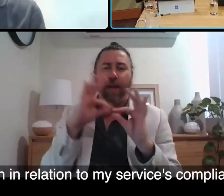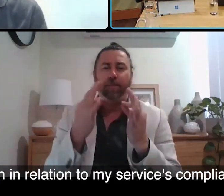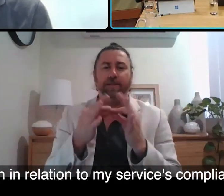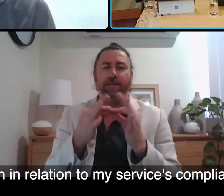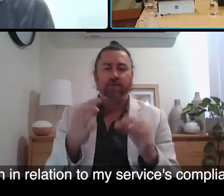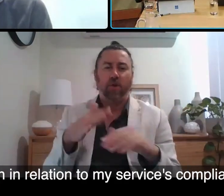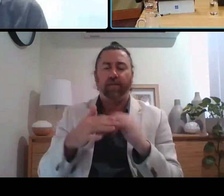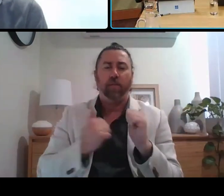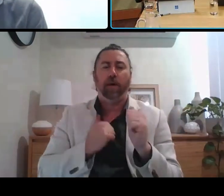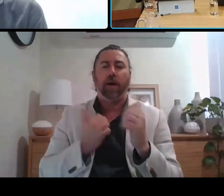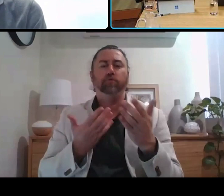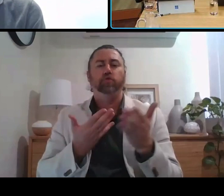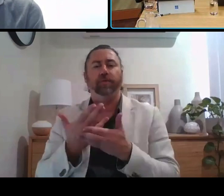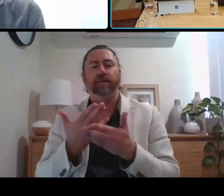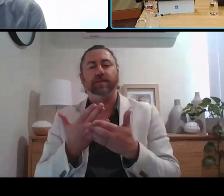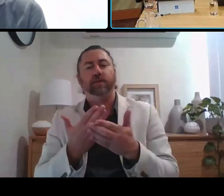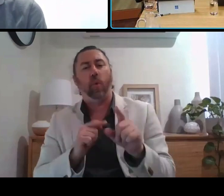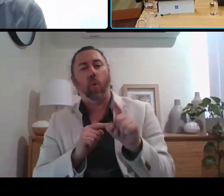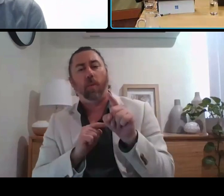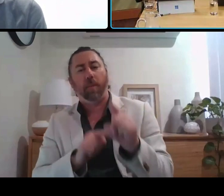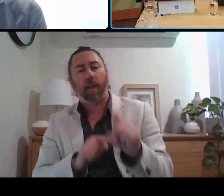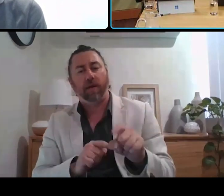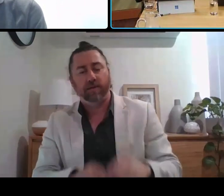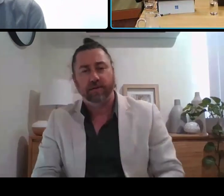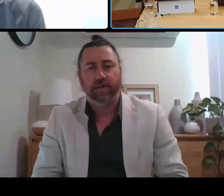my services compliance?